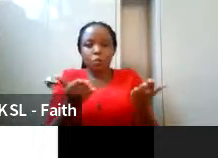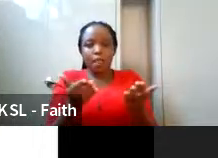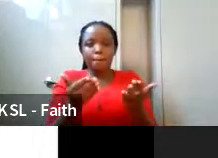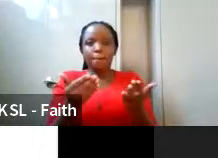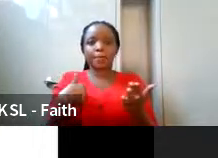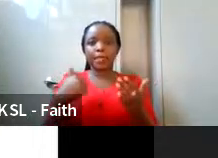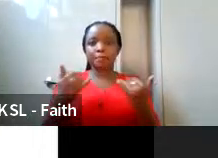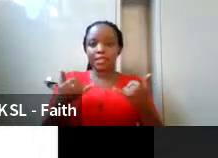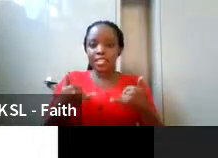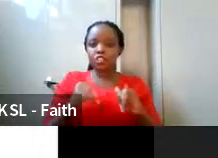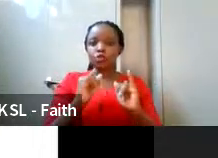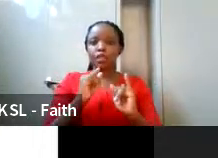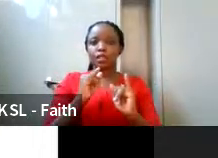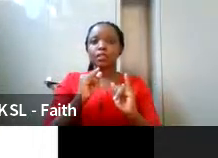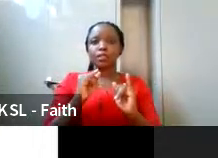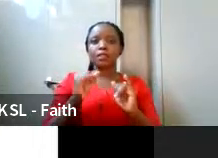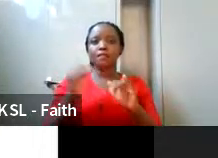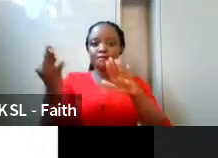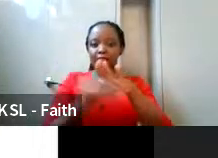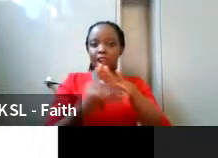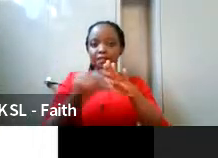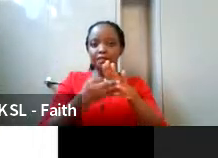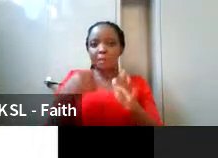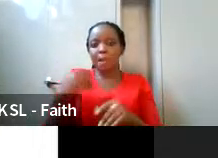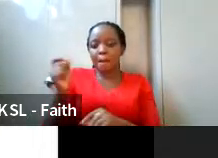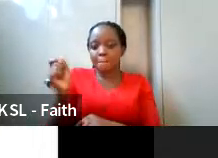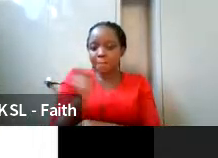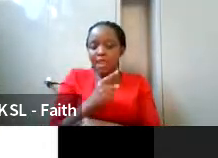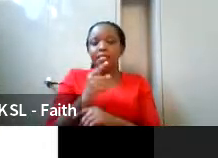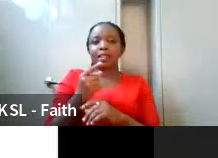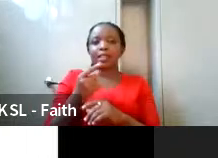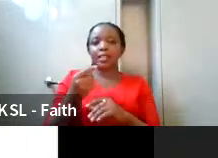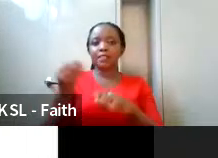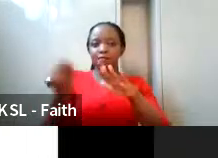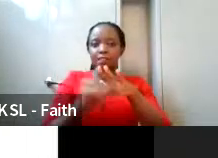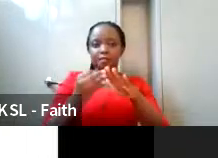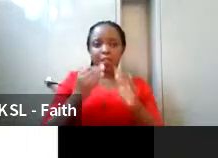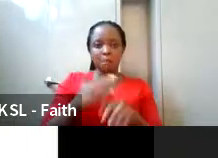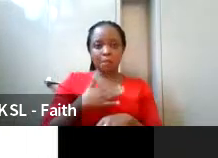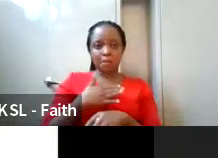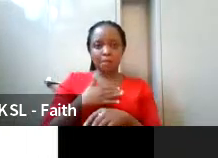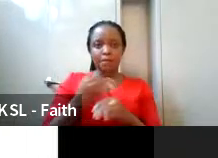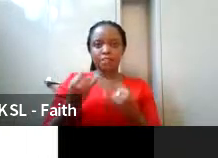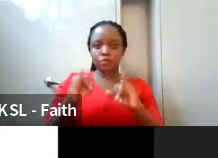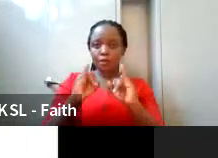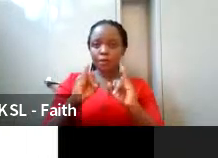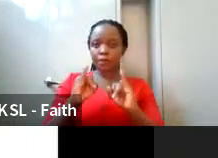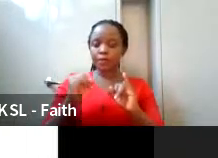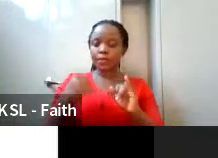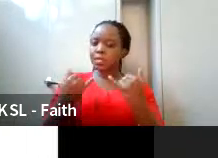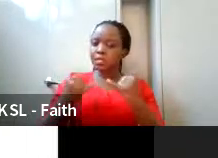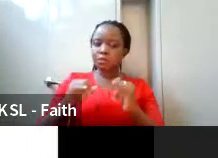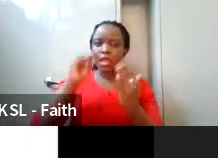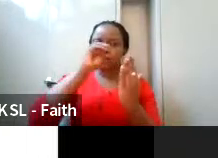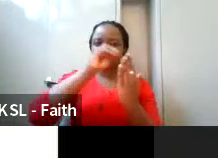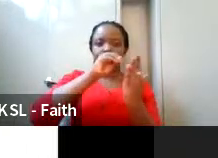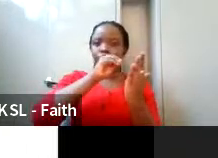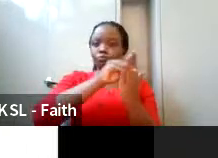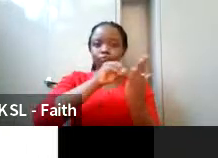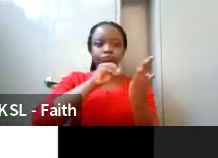my returns for the month, and I tried to input